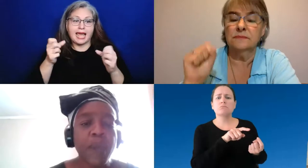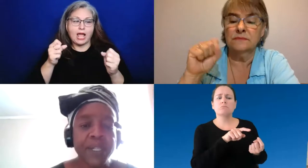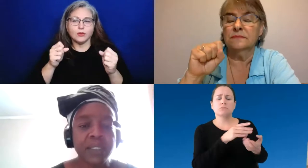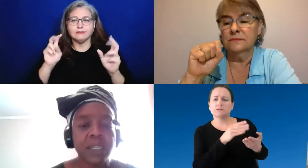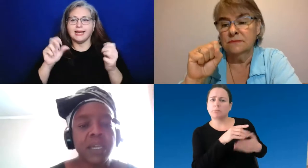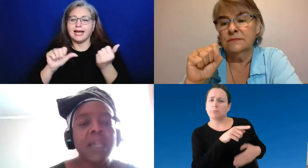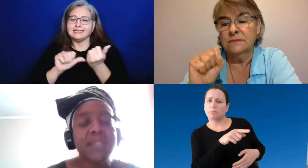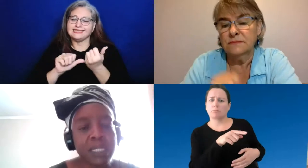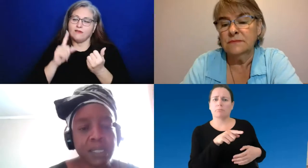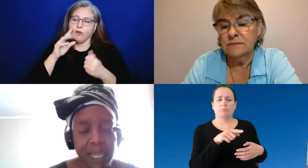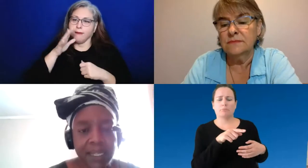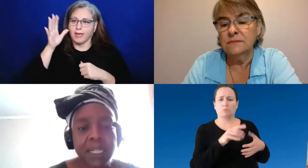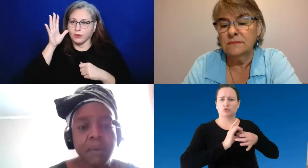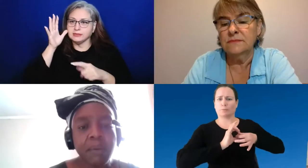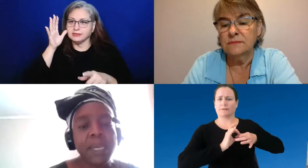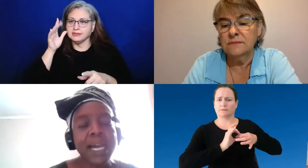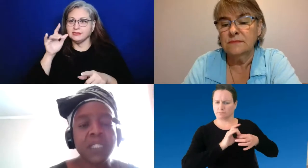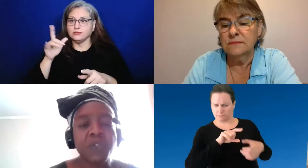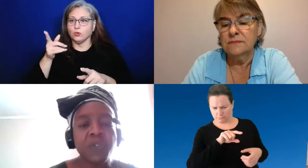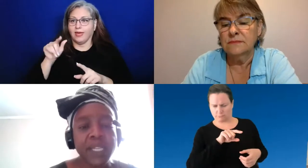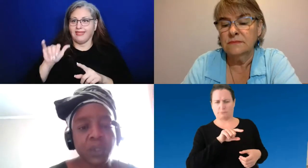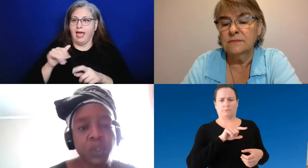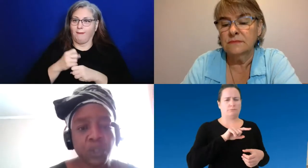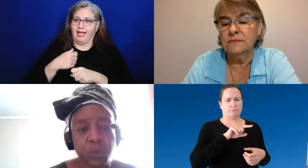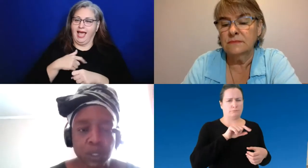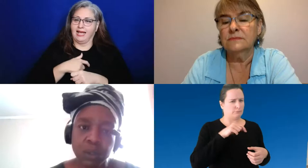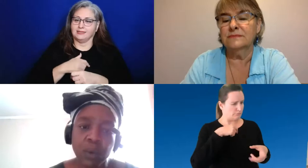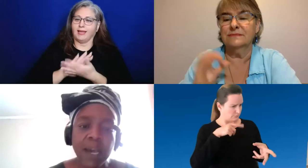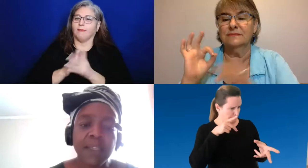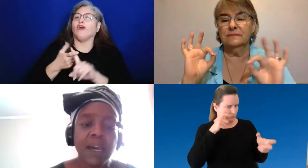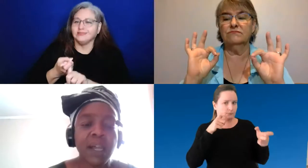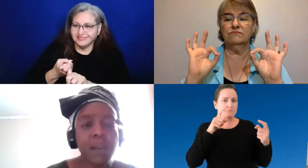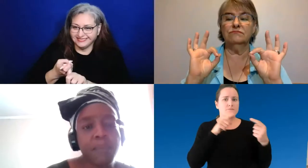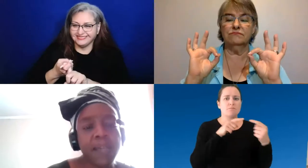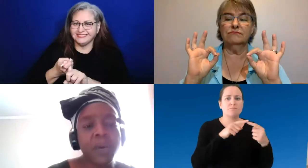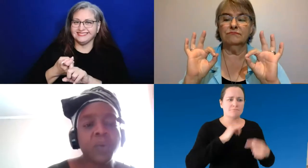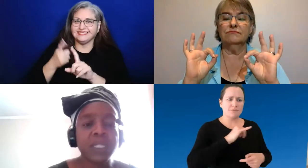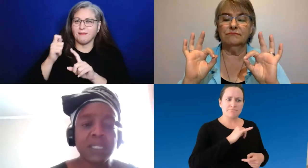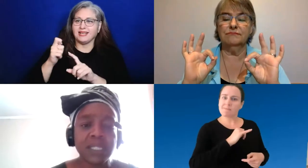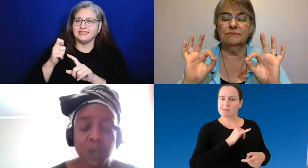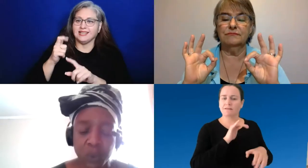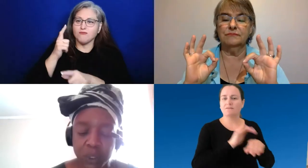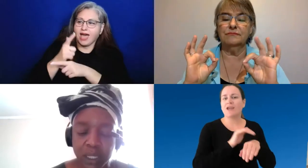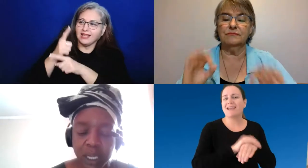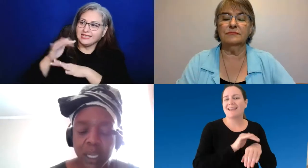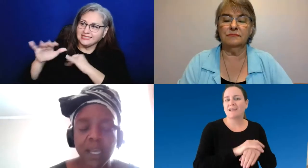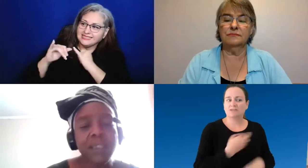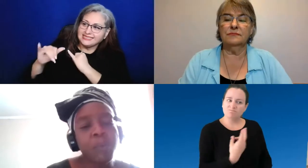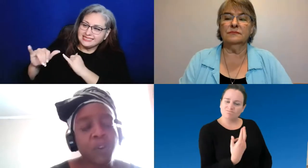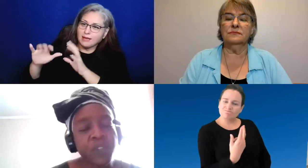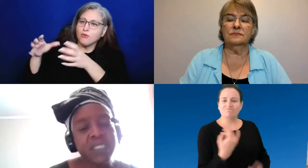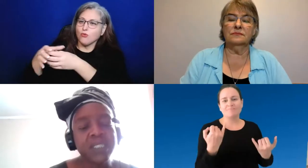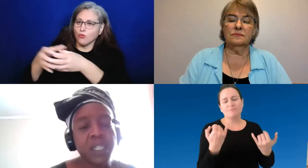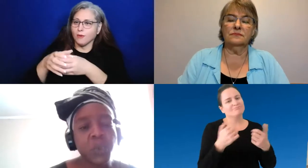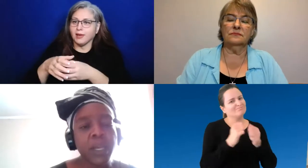assistance to parents, and that made us friends with those, other brotherhood and sisterhood, and